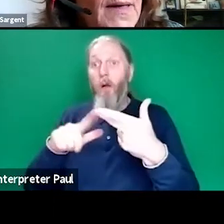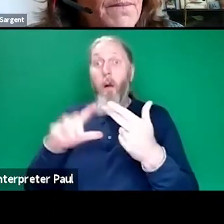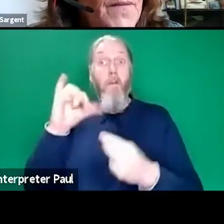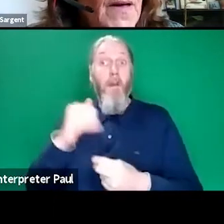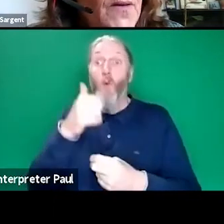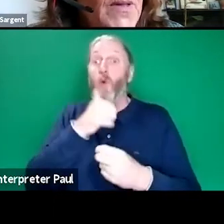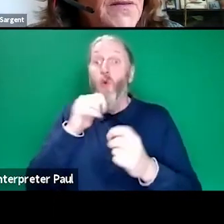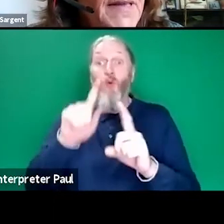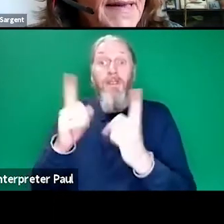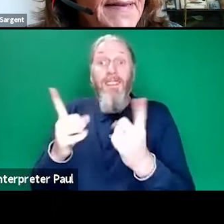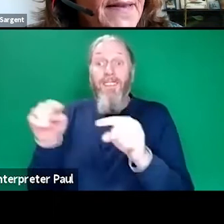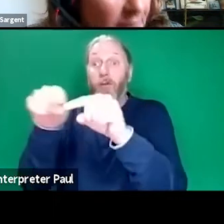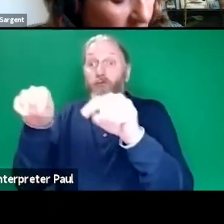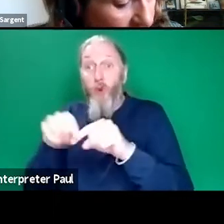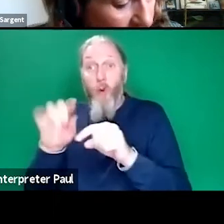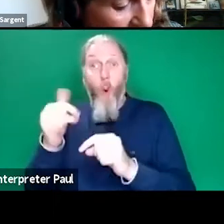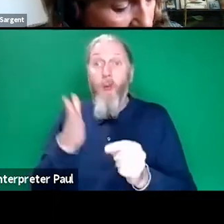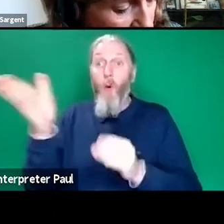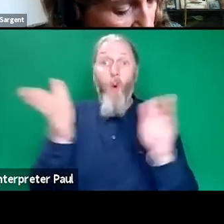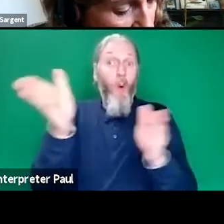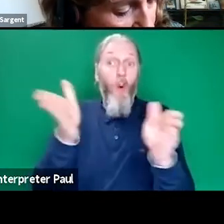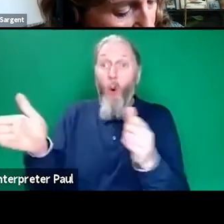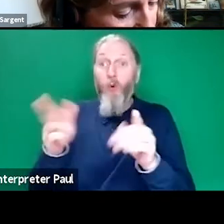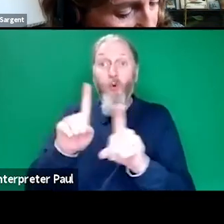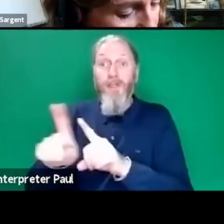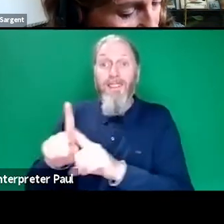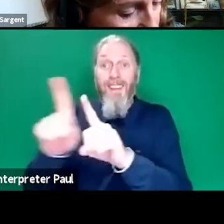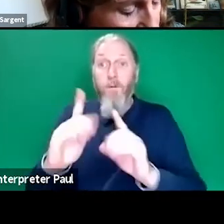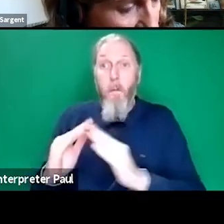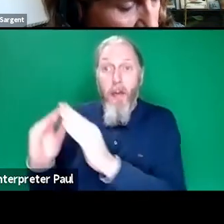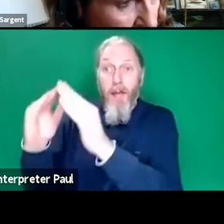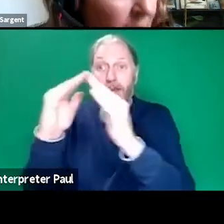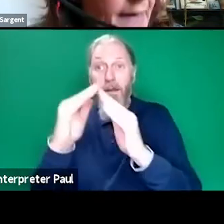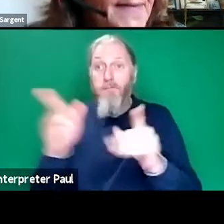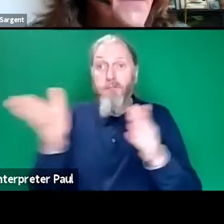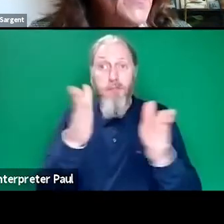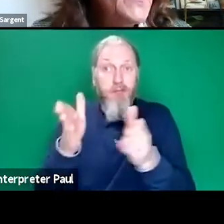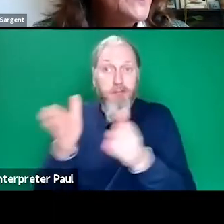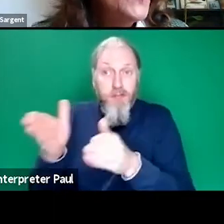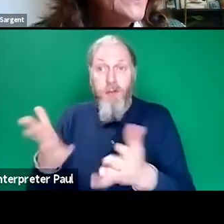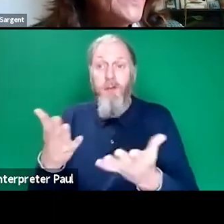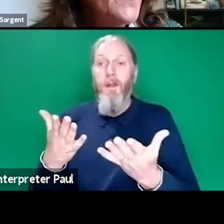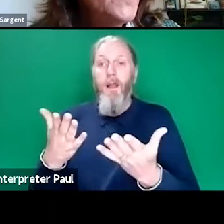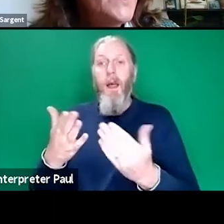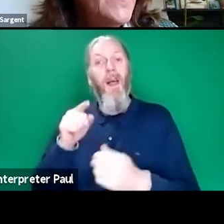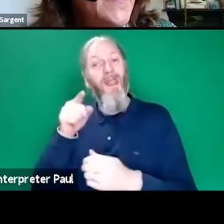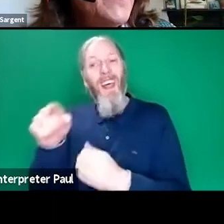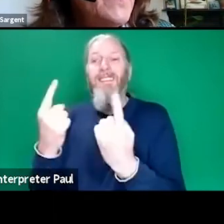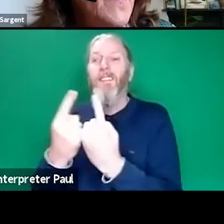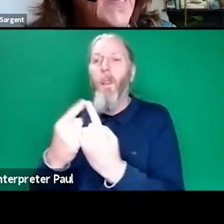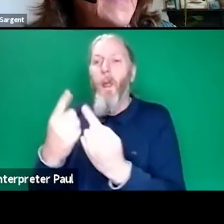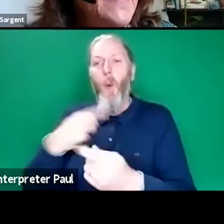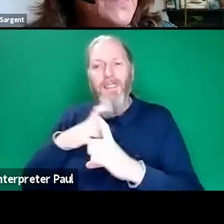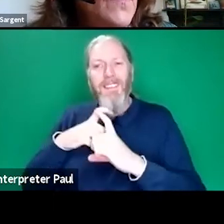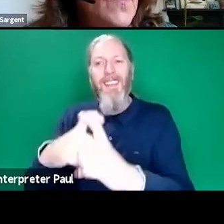or kind of buildings in the locality area. But again, something we're still working on,